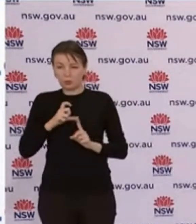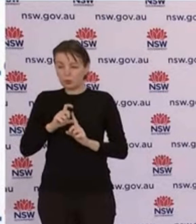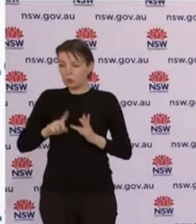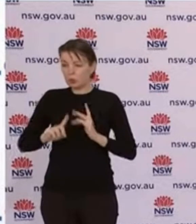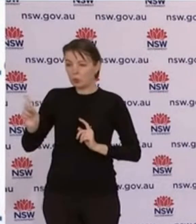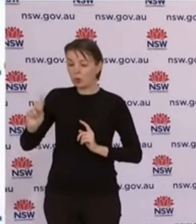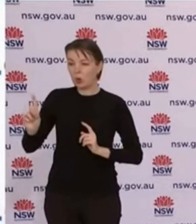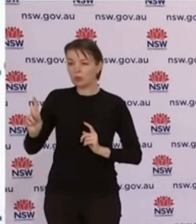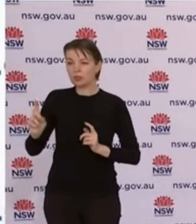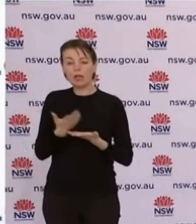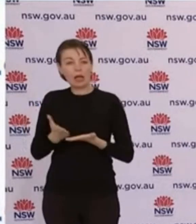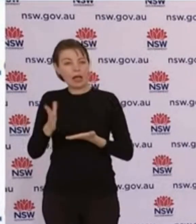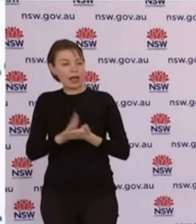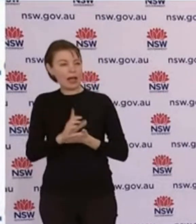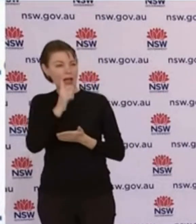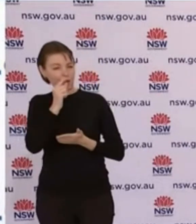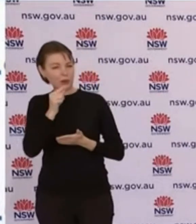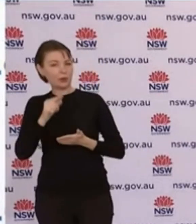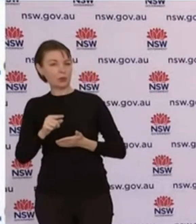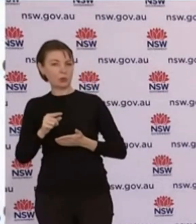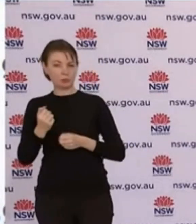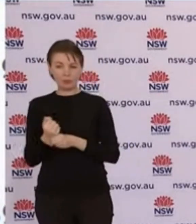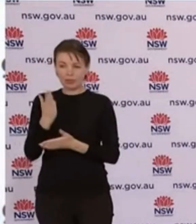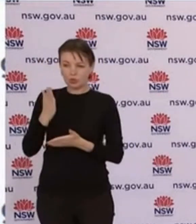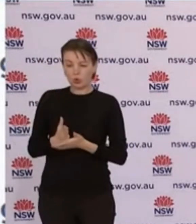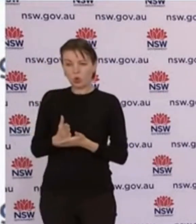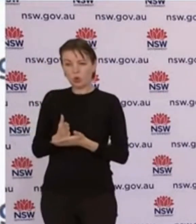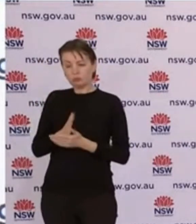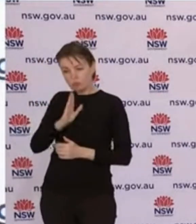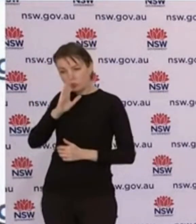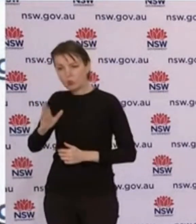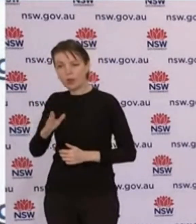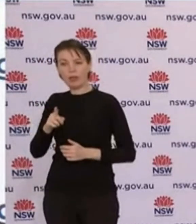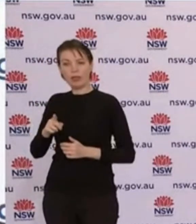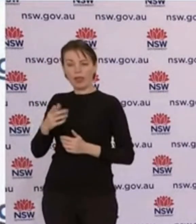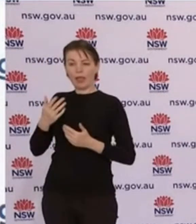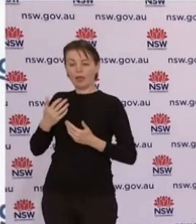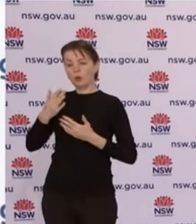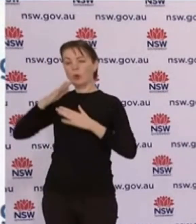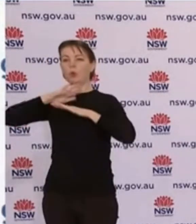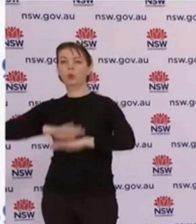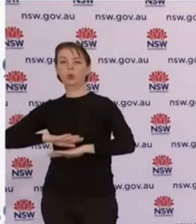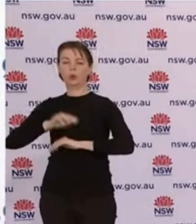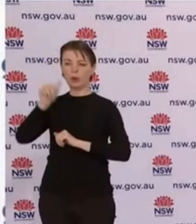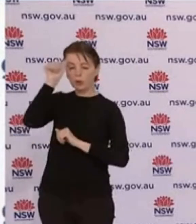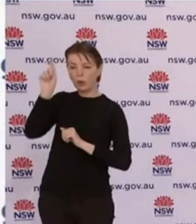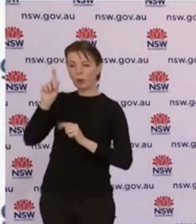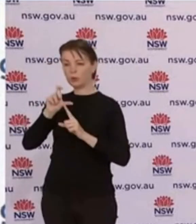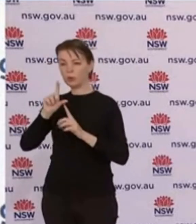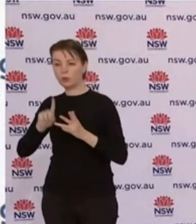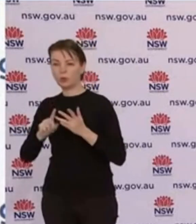that support in a timely manner? Like, what is the protocol there? Yeah, thank you for that question. I mean, clearly the growth in